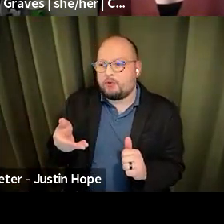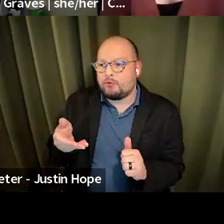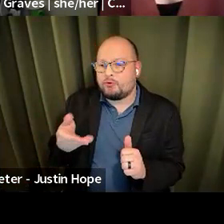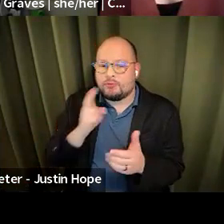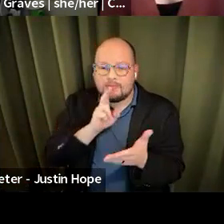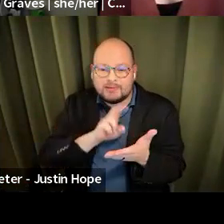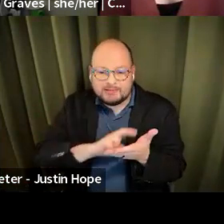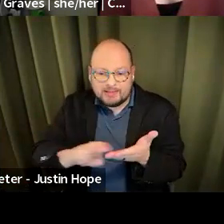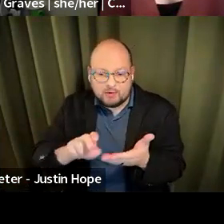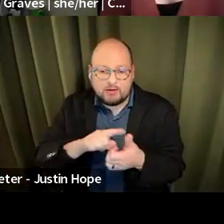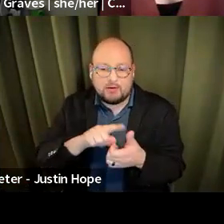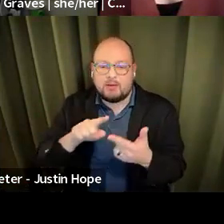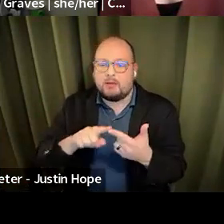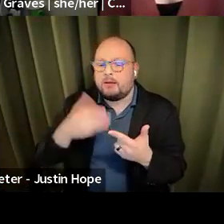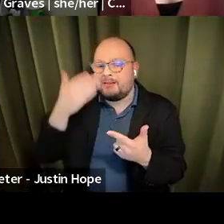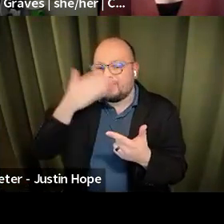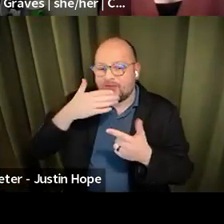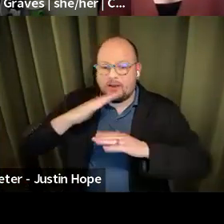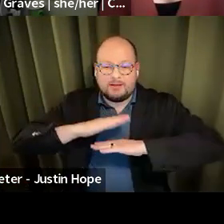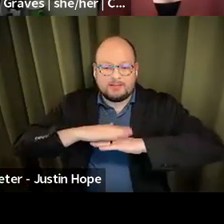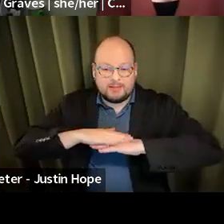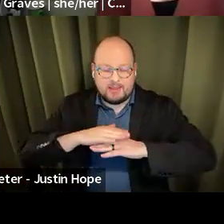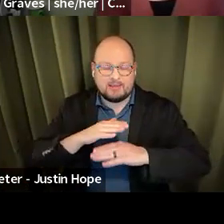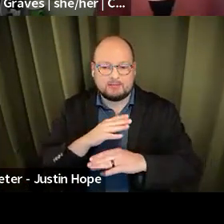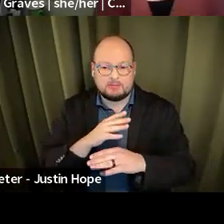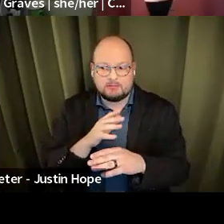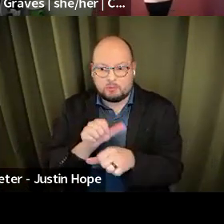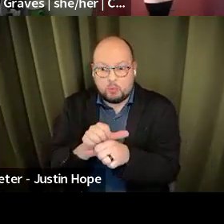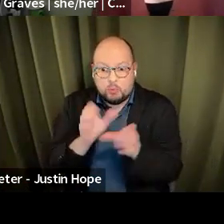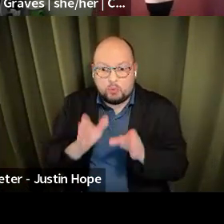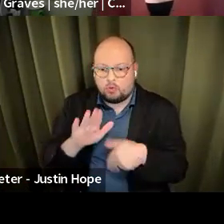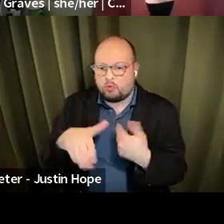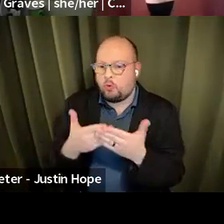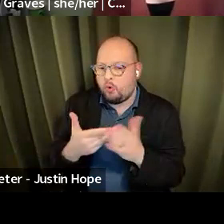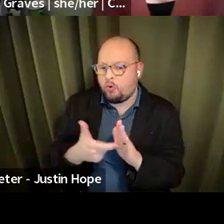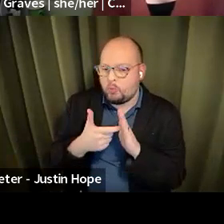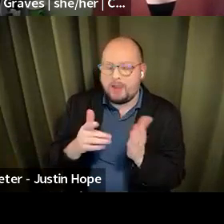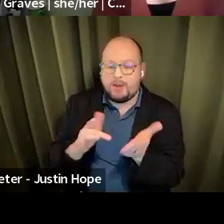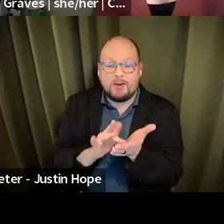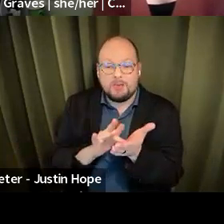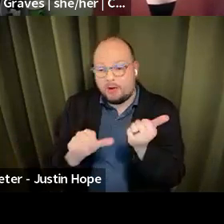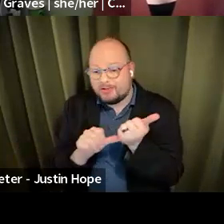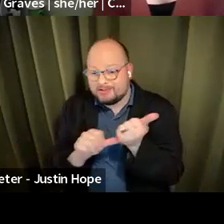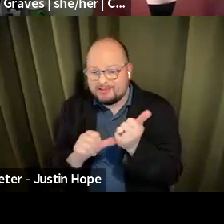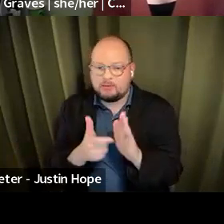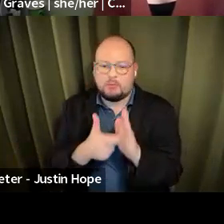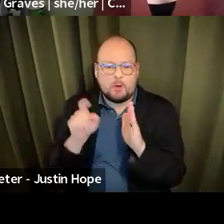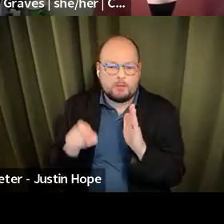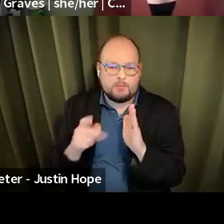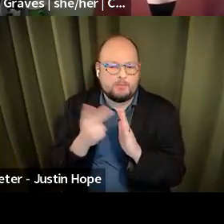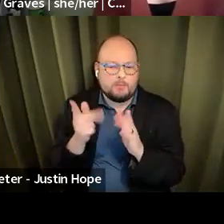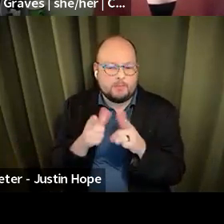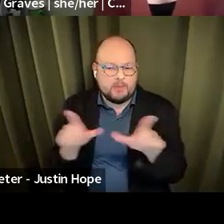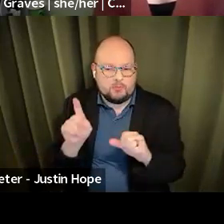secretaries or like front desk patients, or they are required, medical assistants, they're required to be bilingual because of the